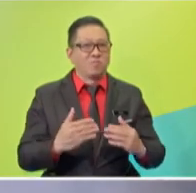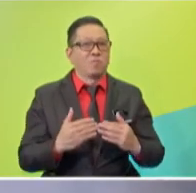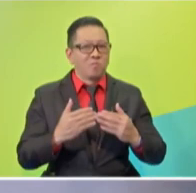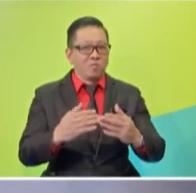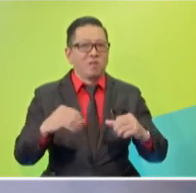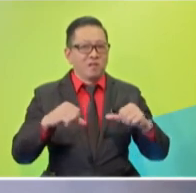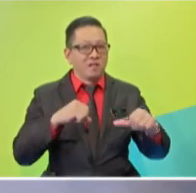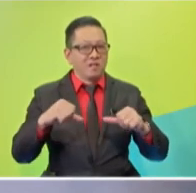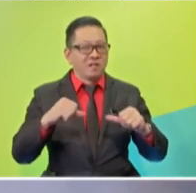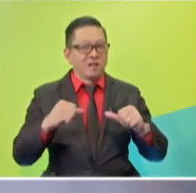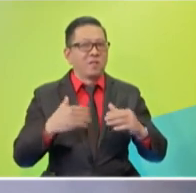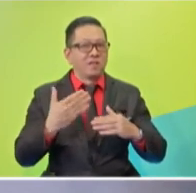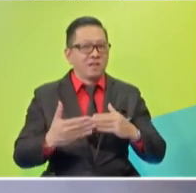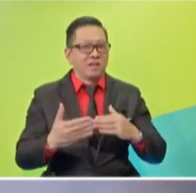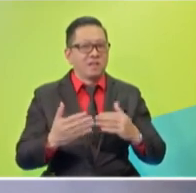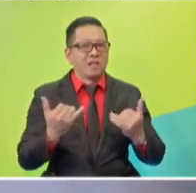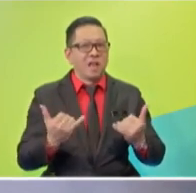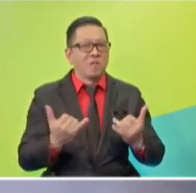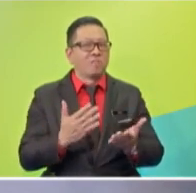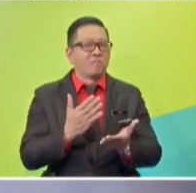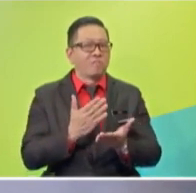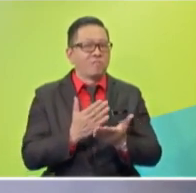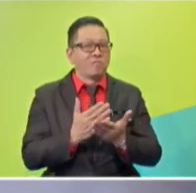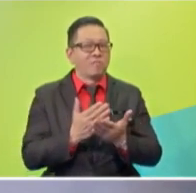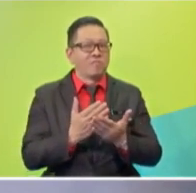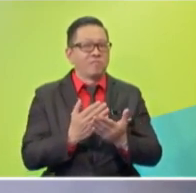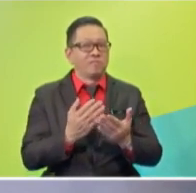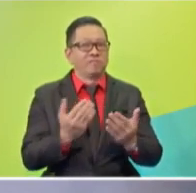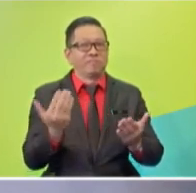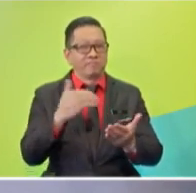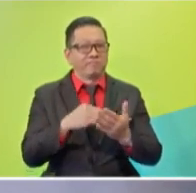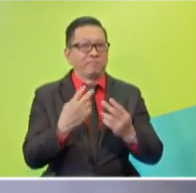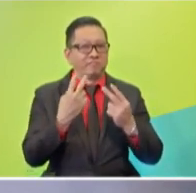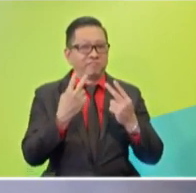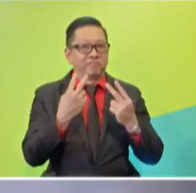activities after this and we'll go for a short break on DidikTV KPM.